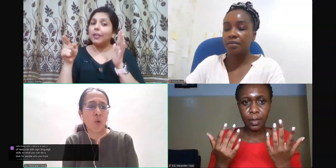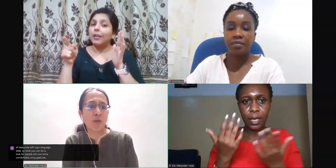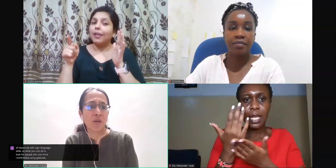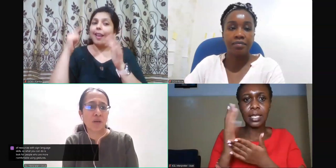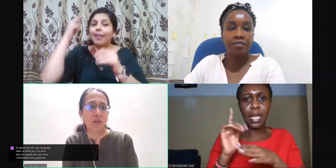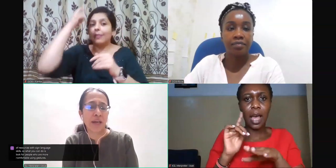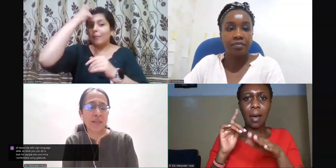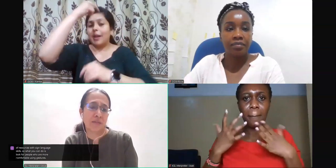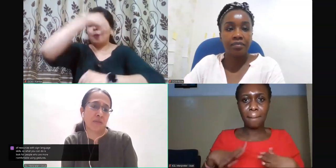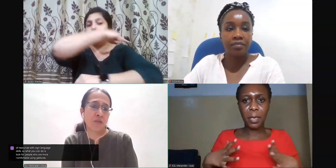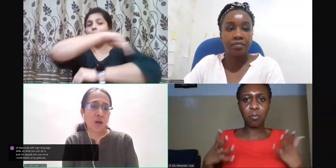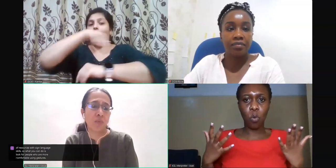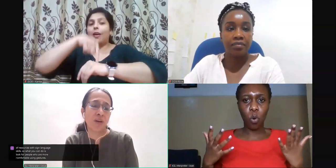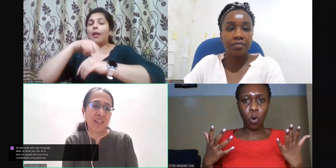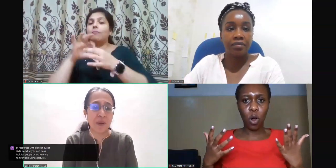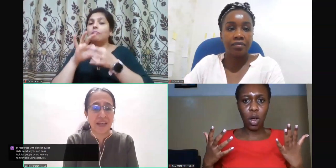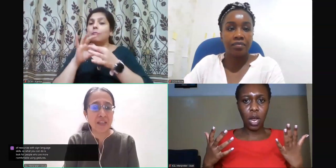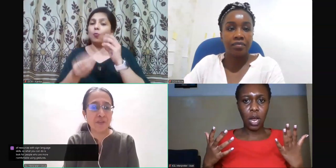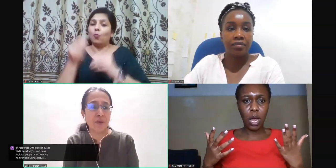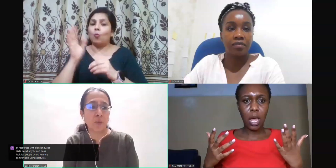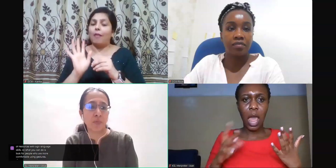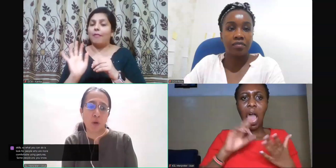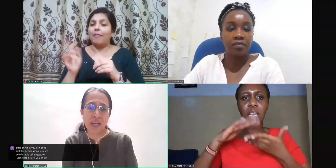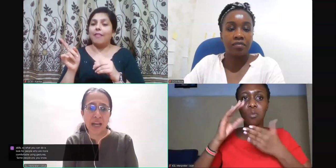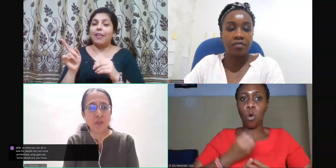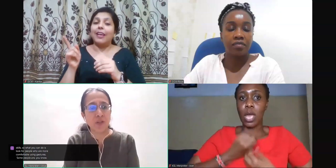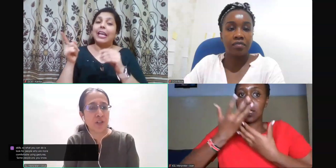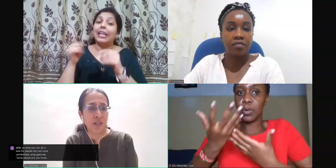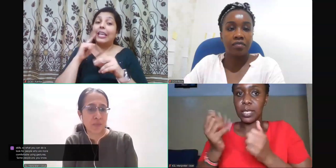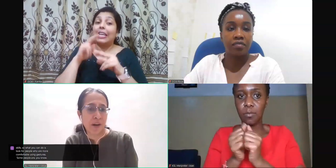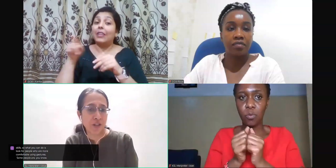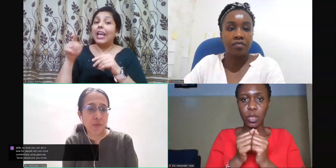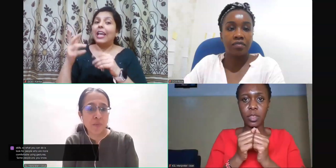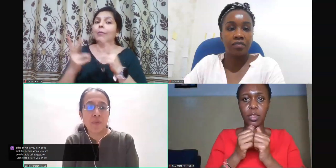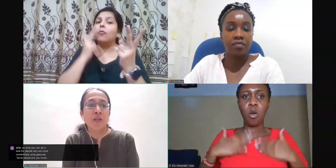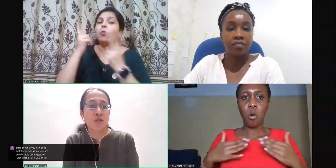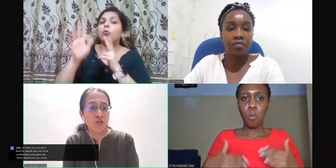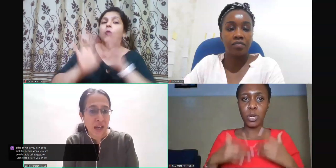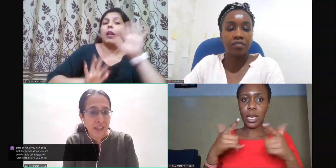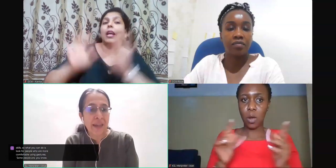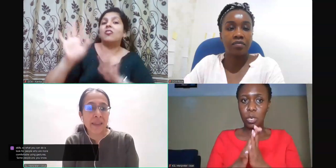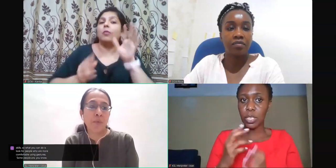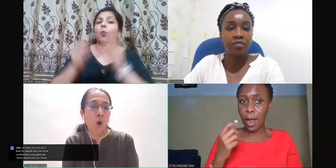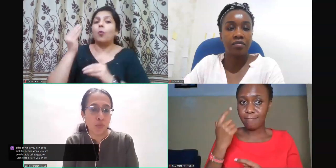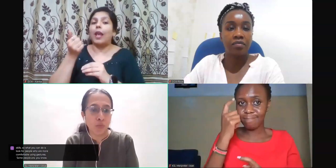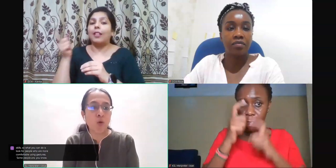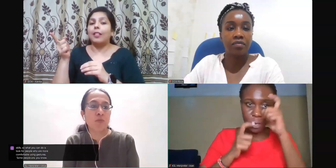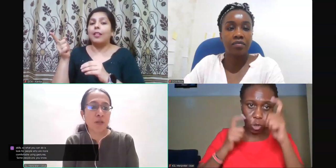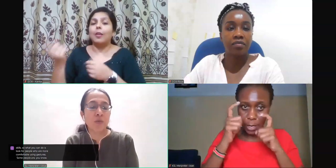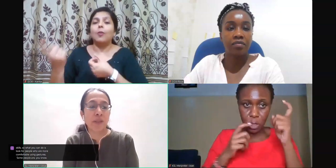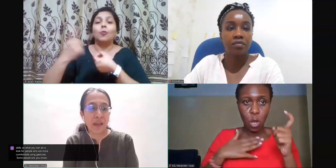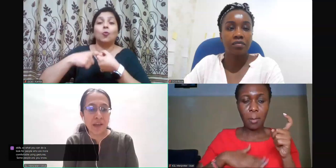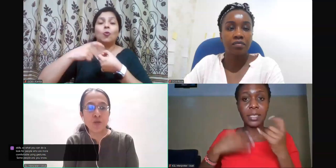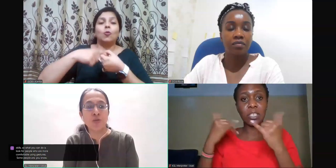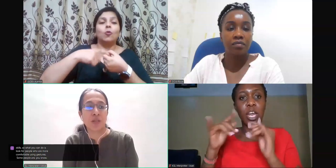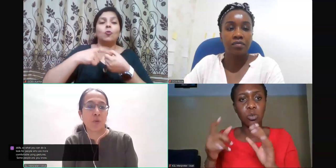innately more, are more expressive with body language, facial expression. So try and get them on board,